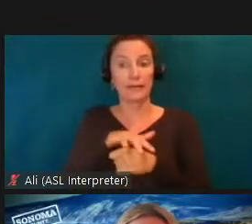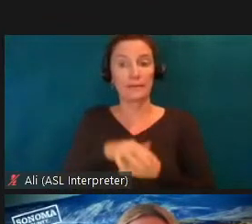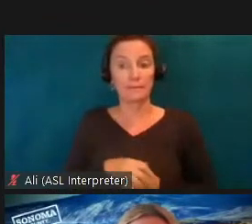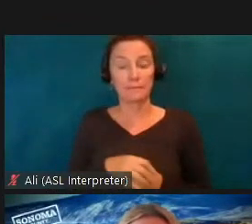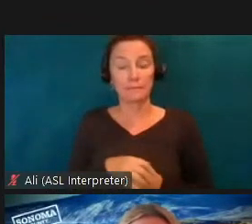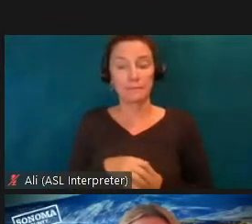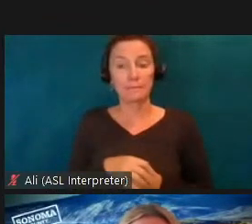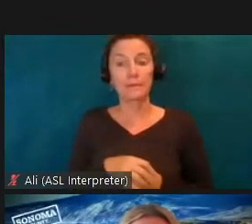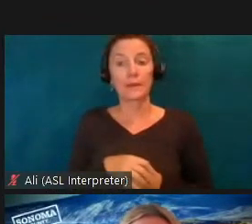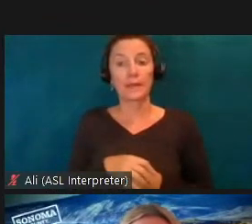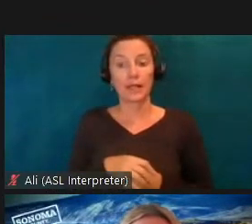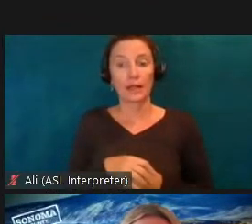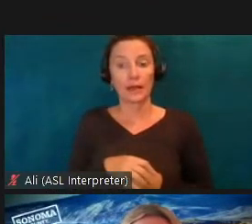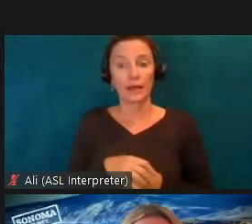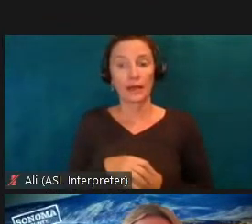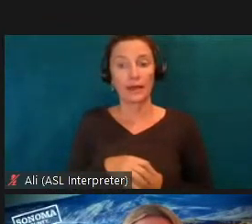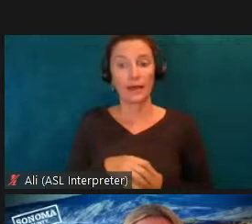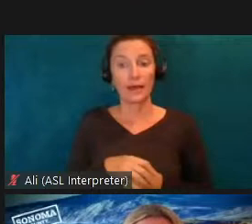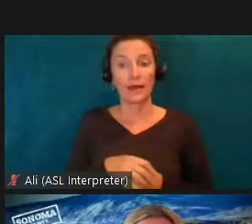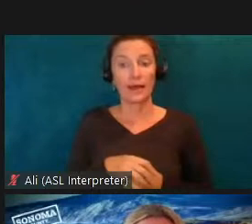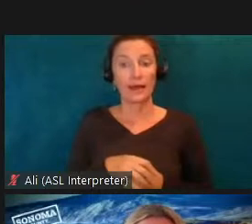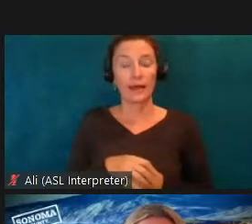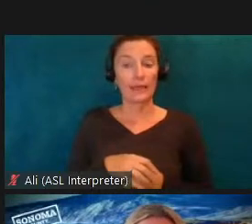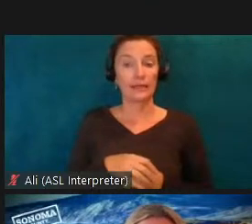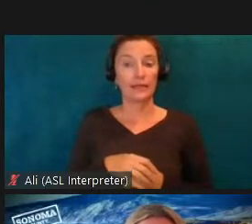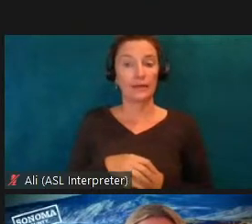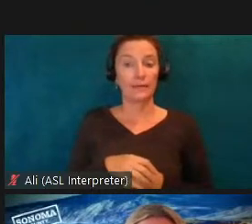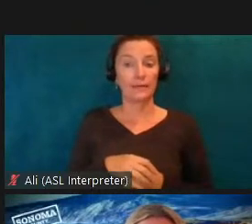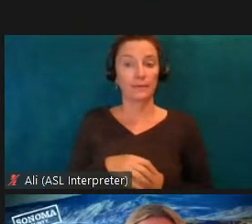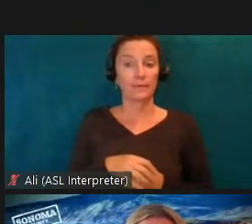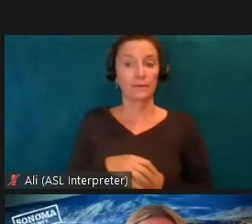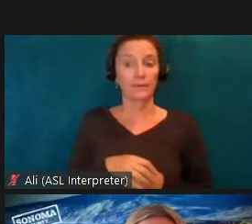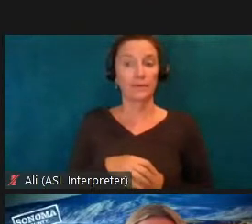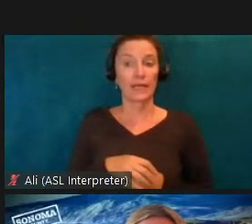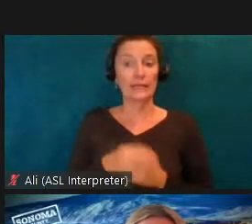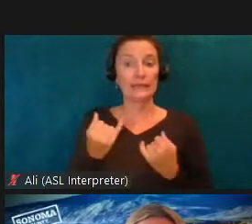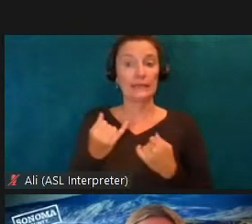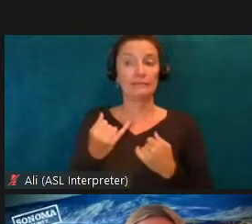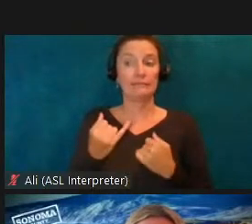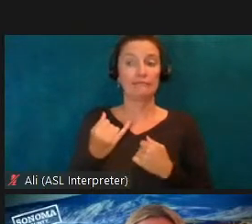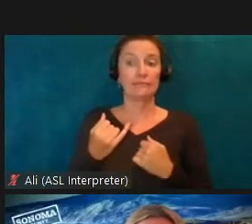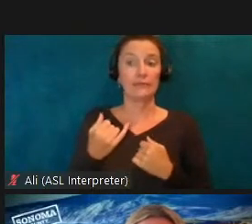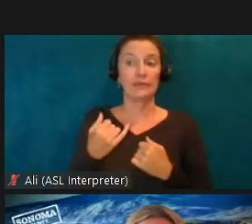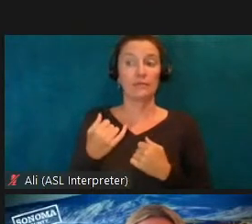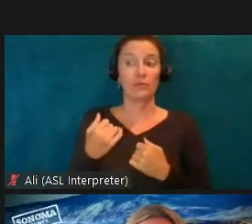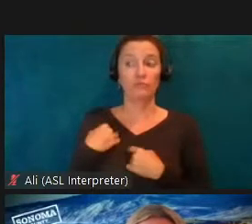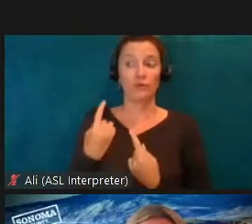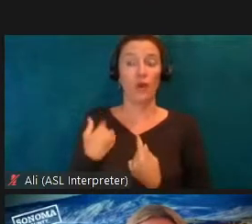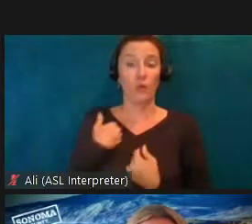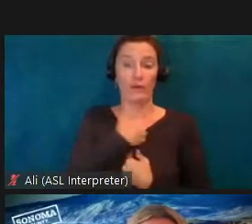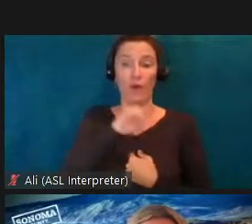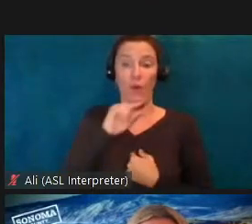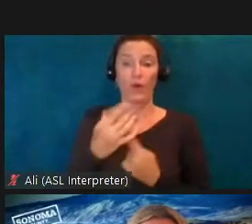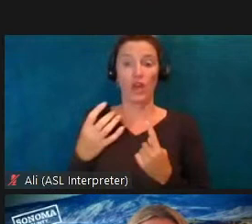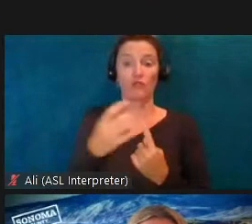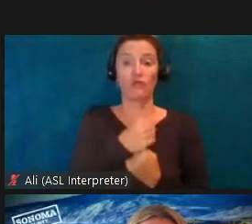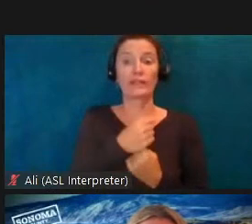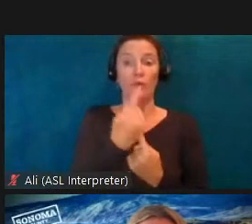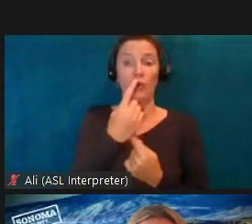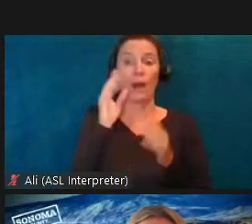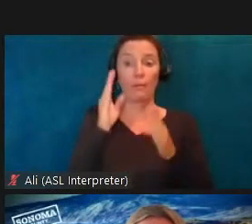And as of today, we've only arrested one person for trying to